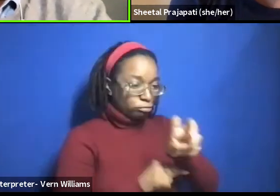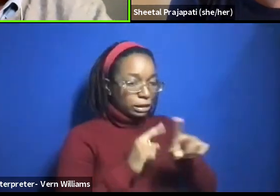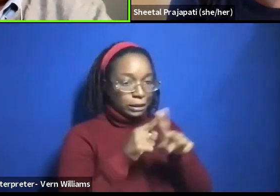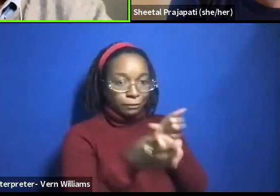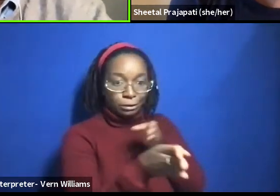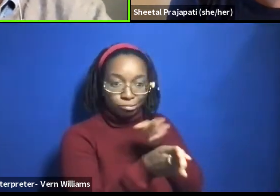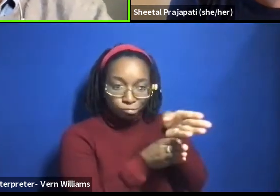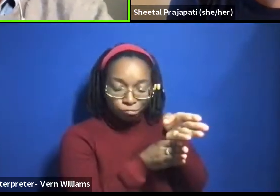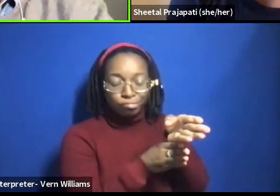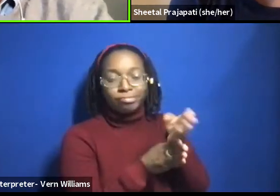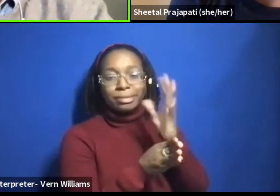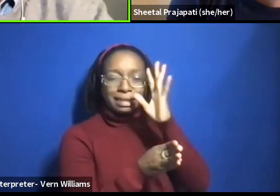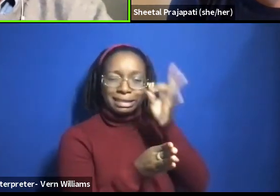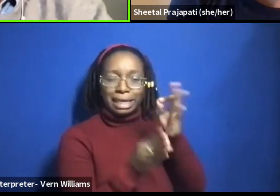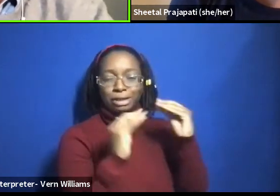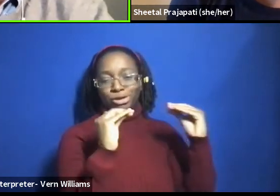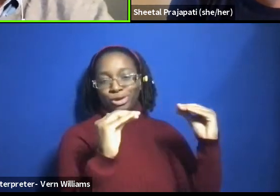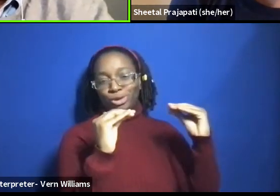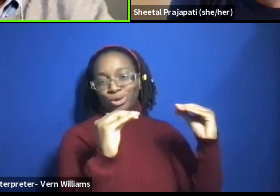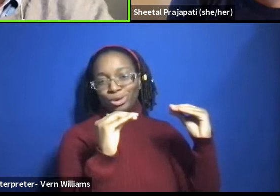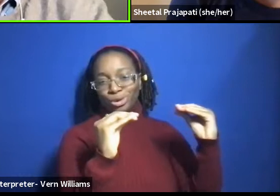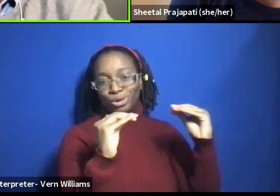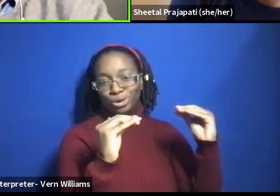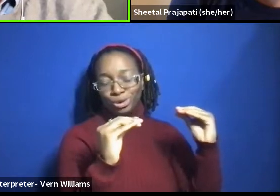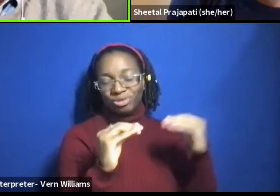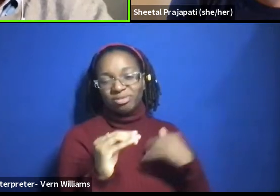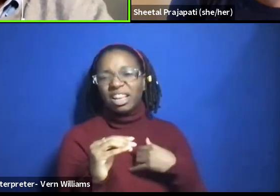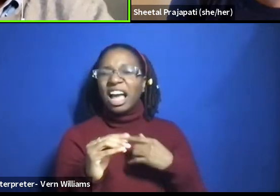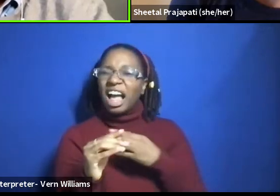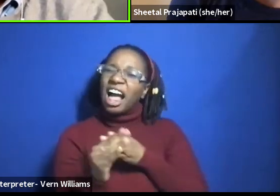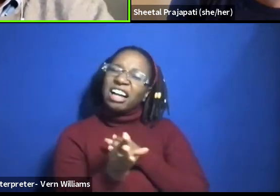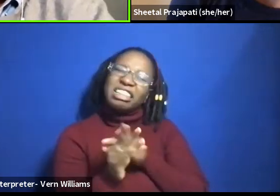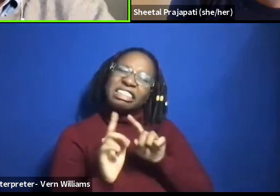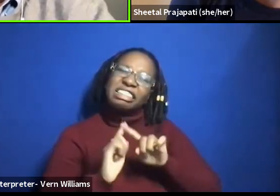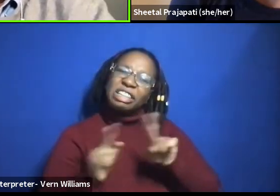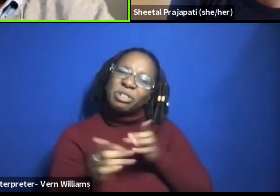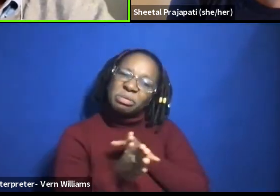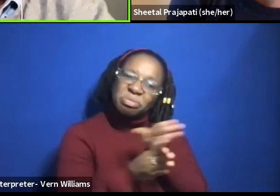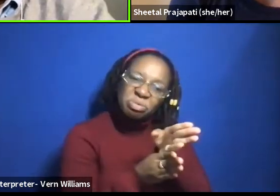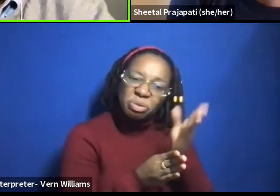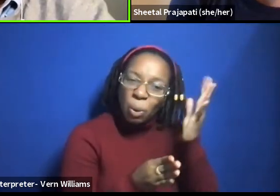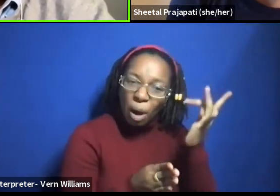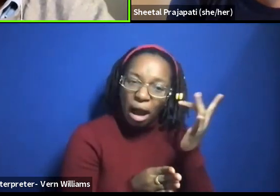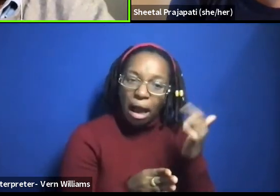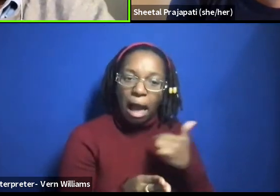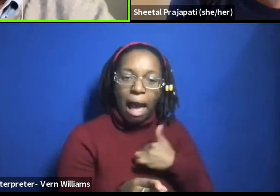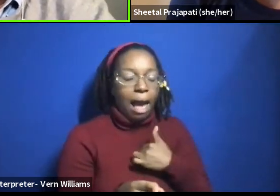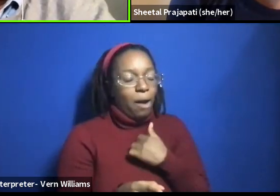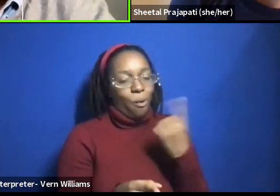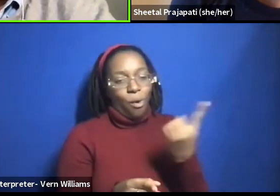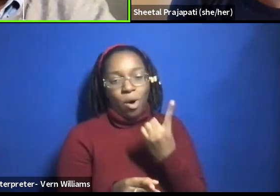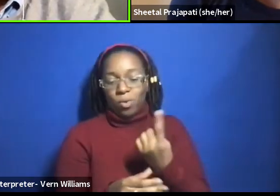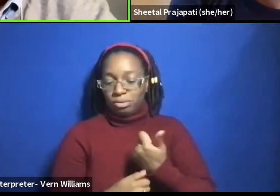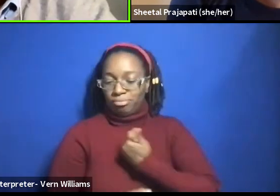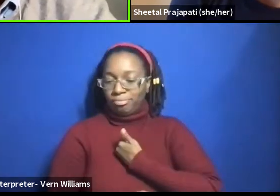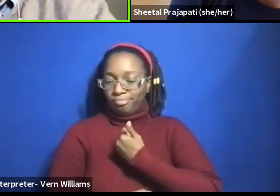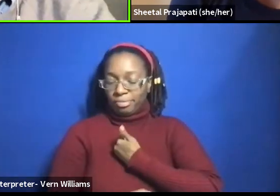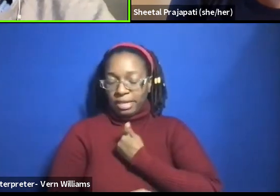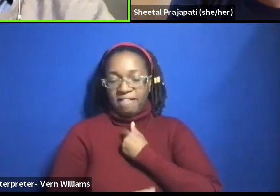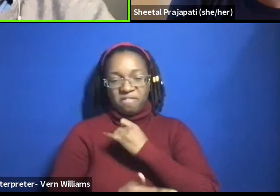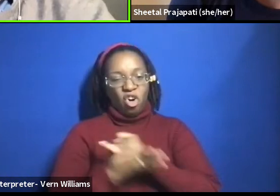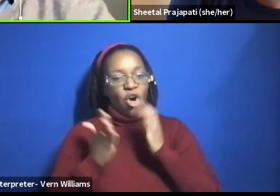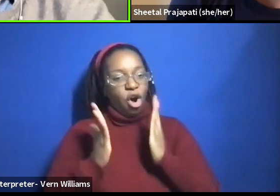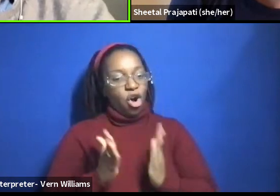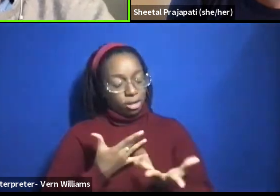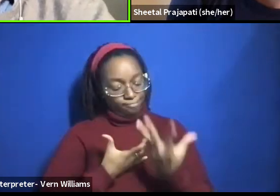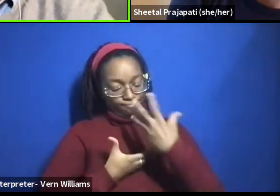was teaching. I say different line of work in a funny way, because in a way I have never stopped being myself. I've always been an artist. I